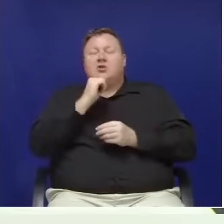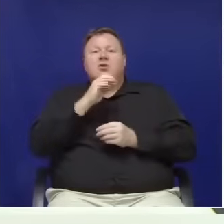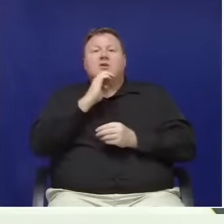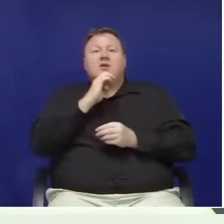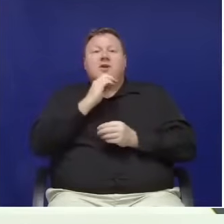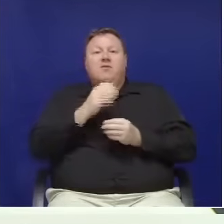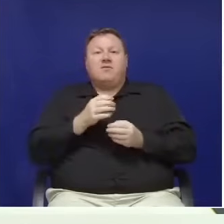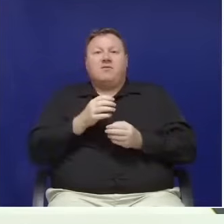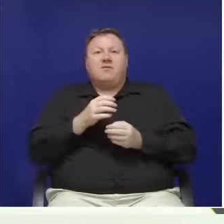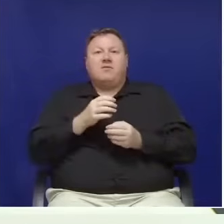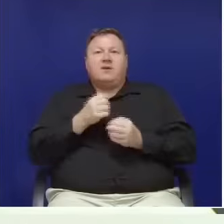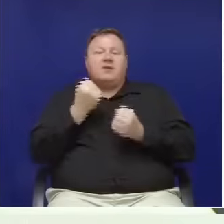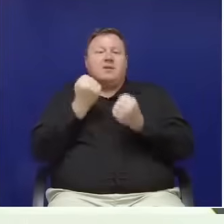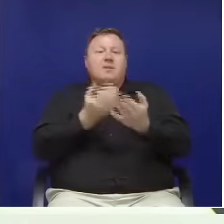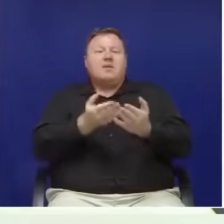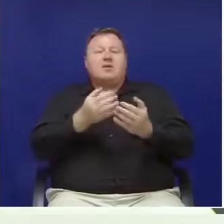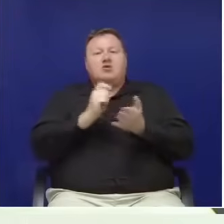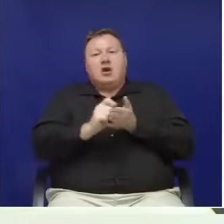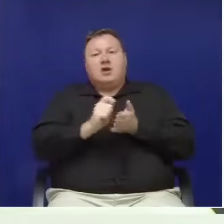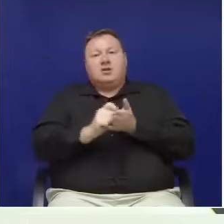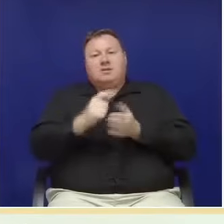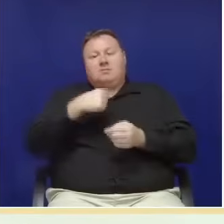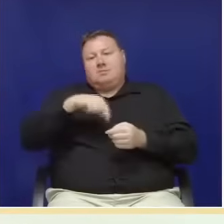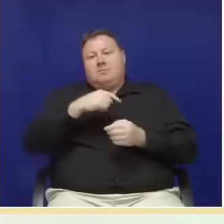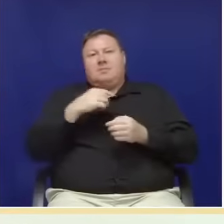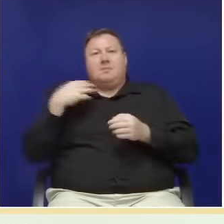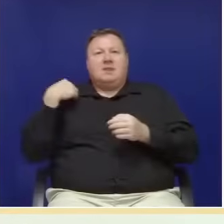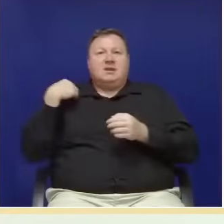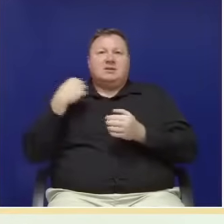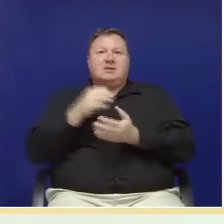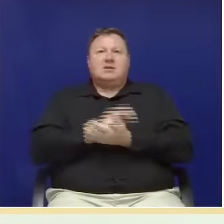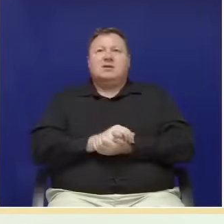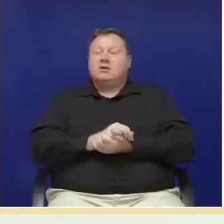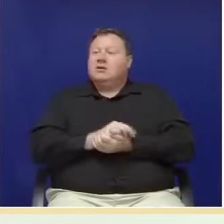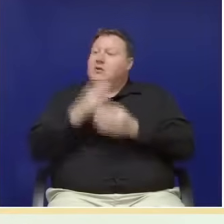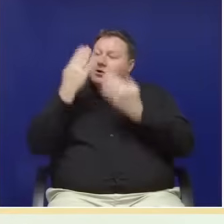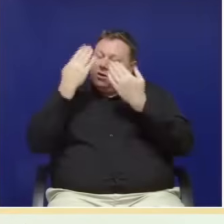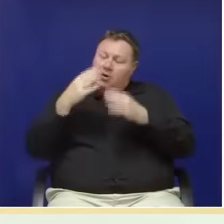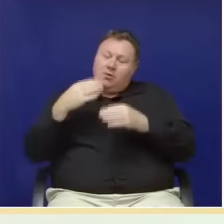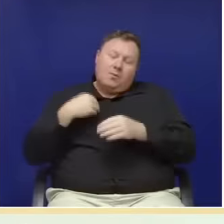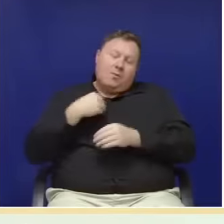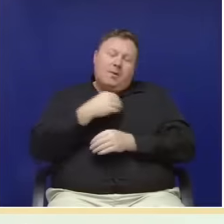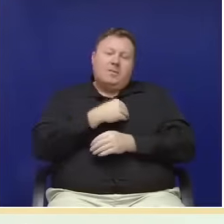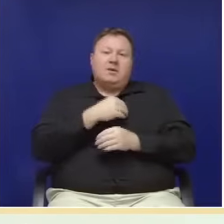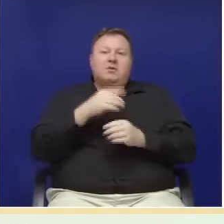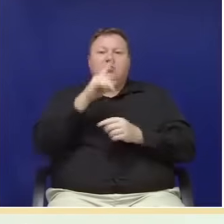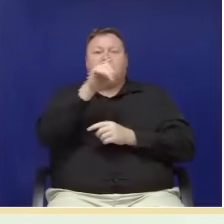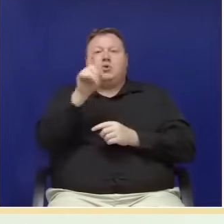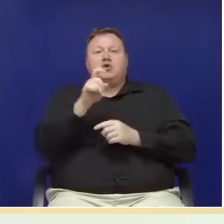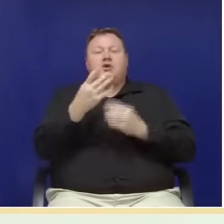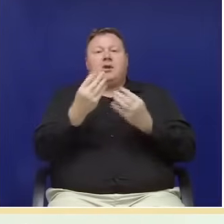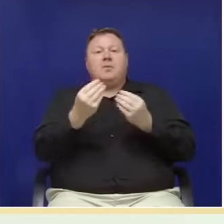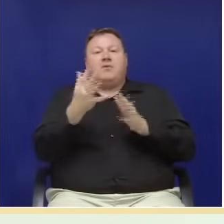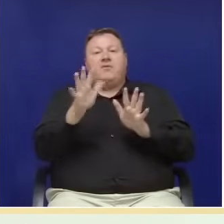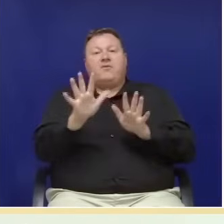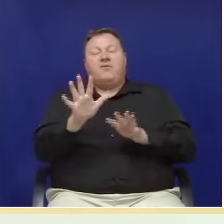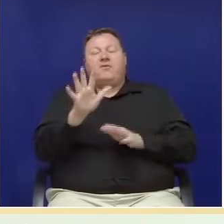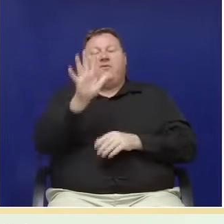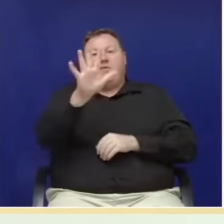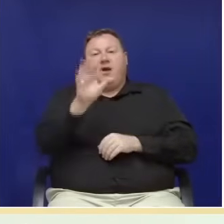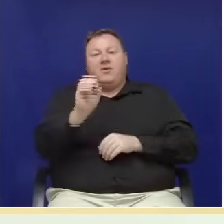me as the minister. Thank you. Honourable members, we move to question number